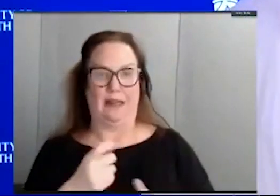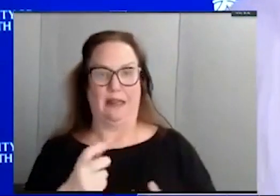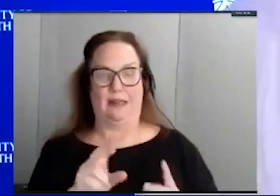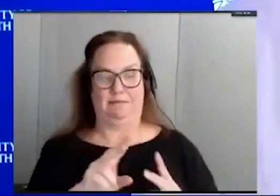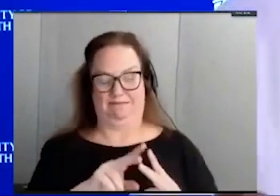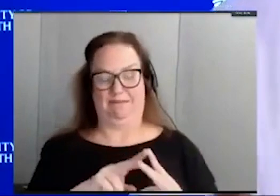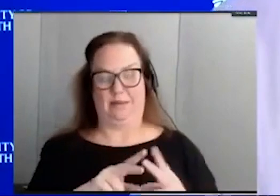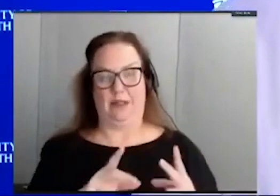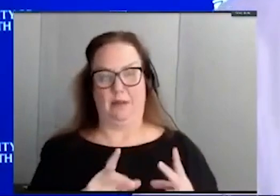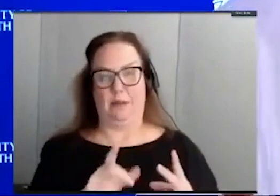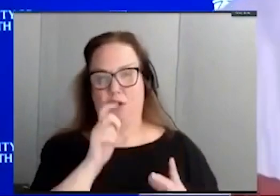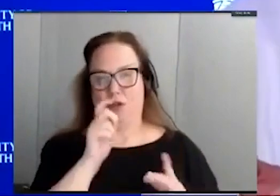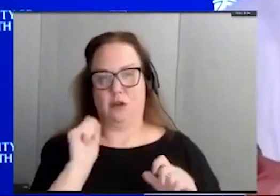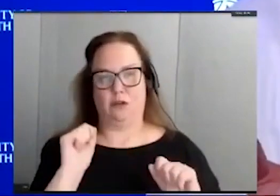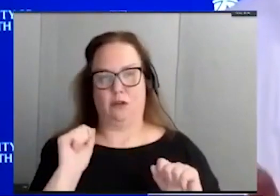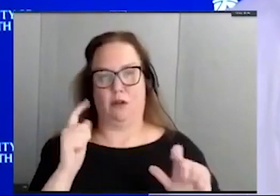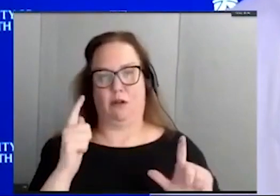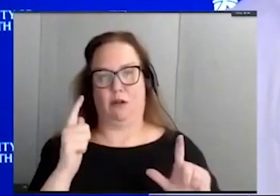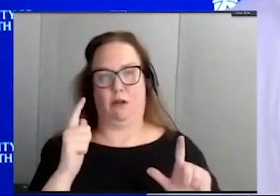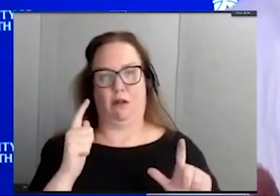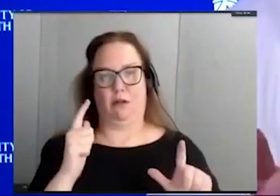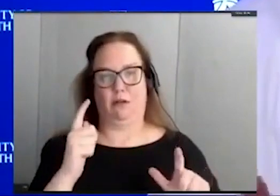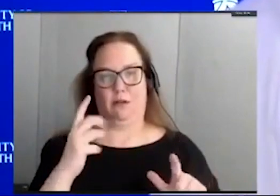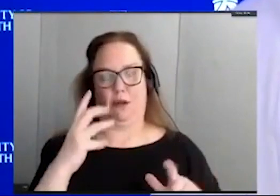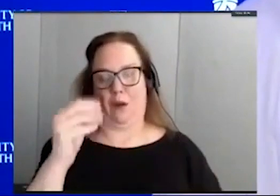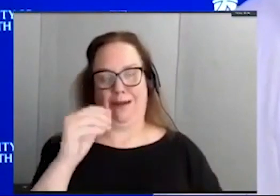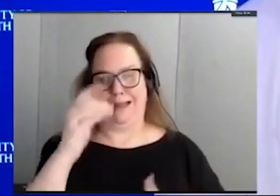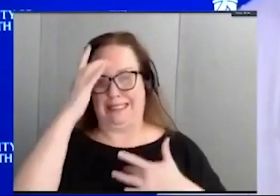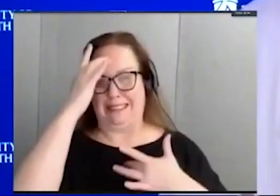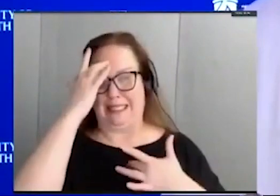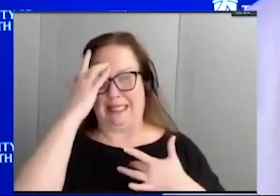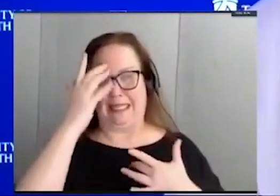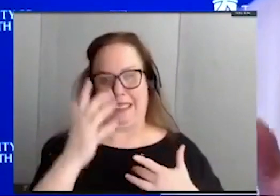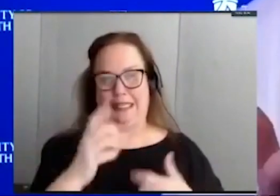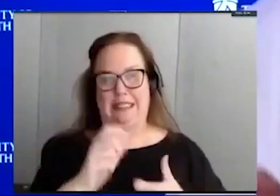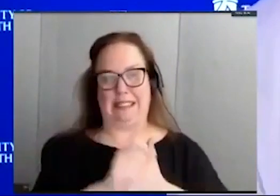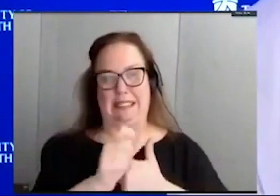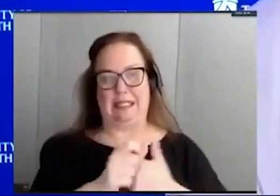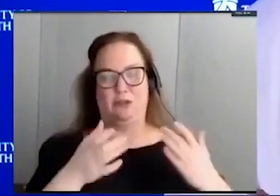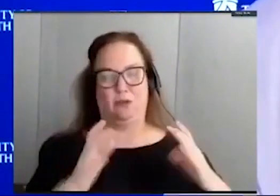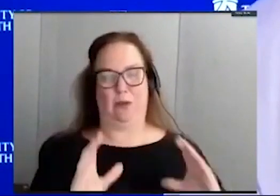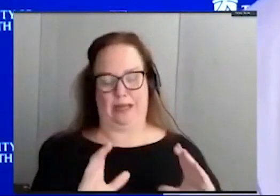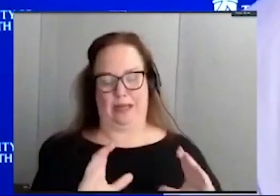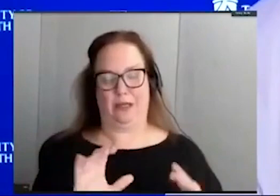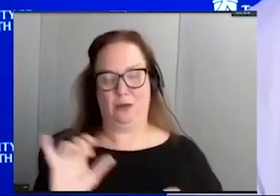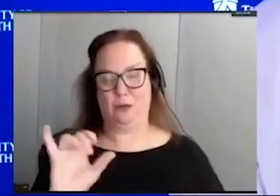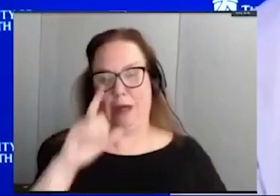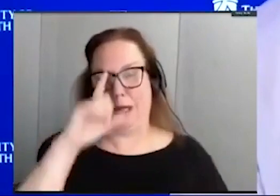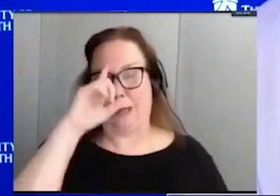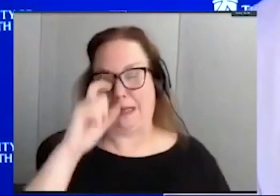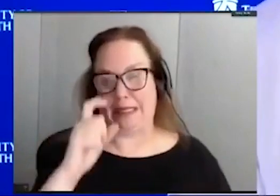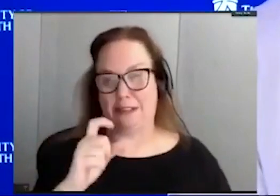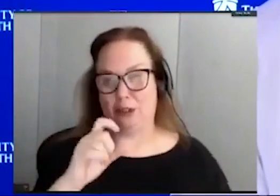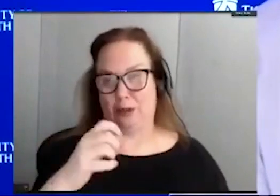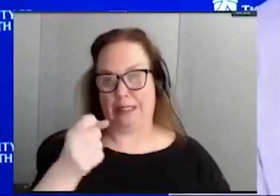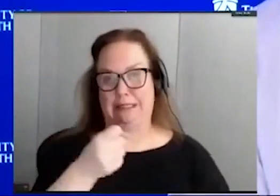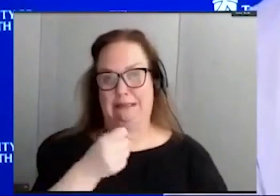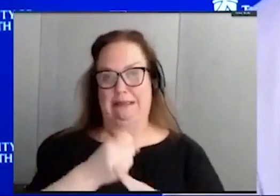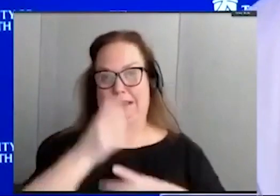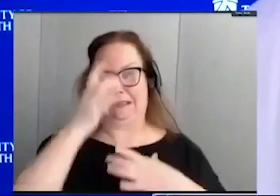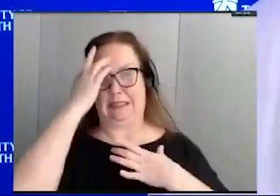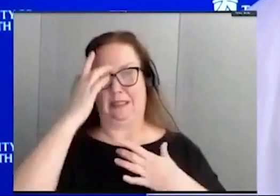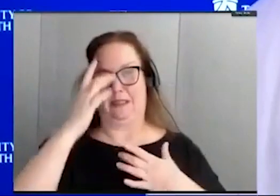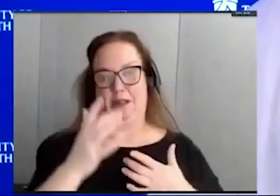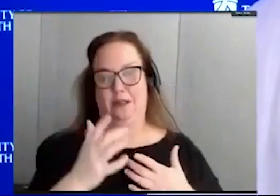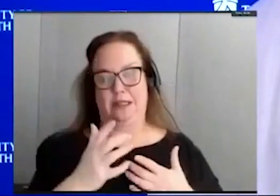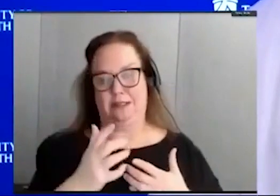should all run out and get the infection. I think that's a dangerous way to move, because anytime you do get the infection, you are rolling the